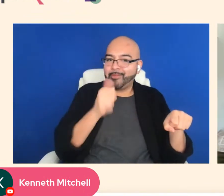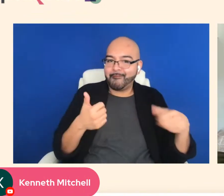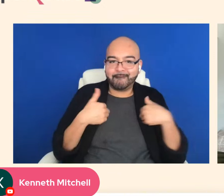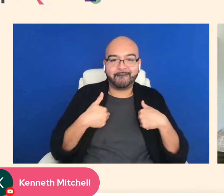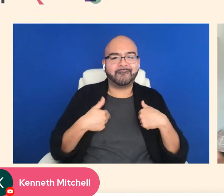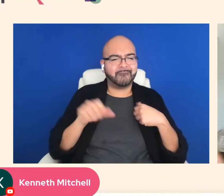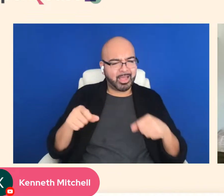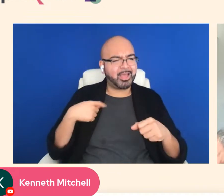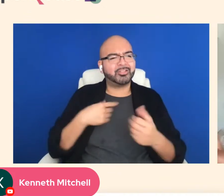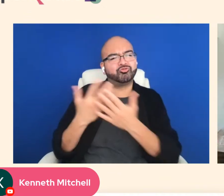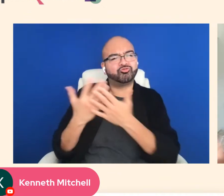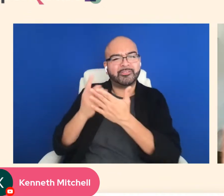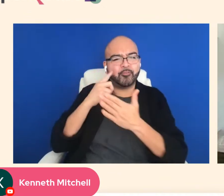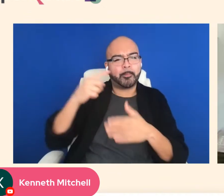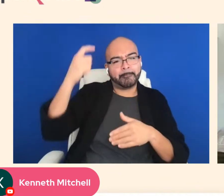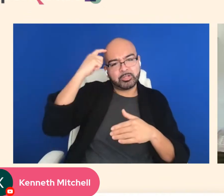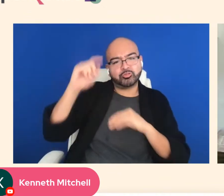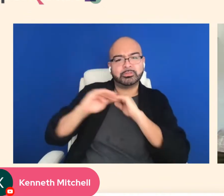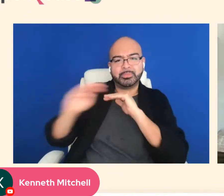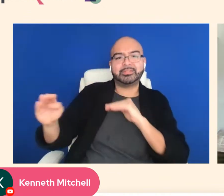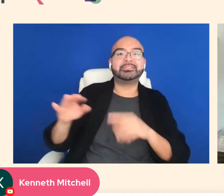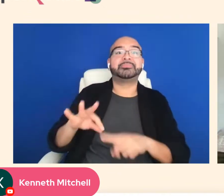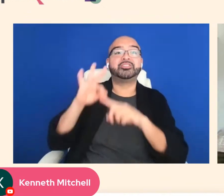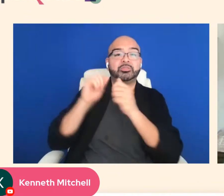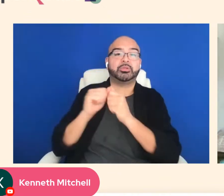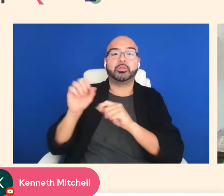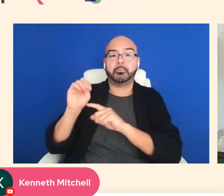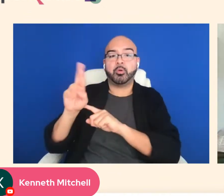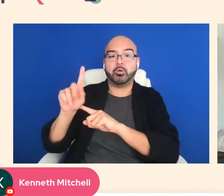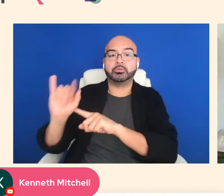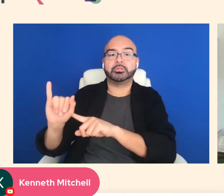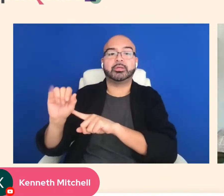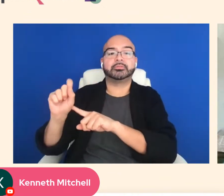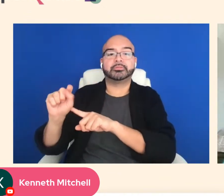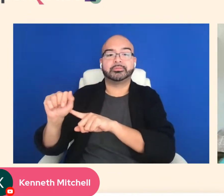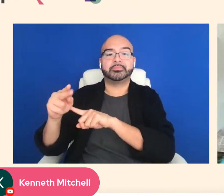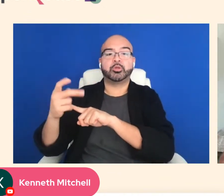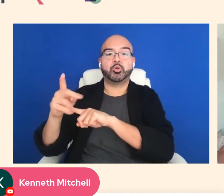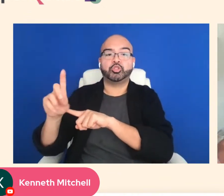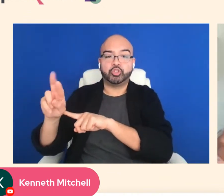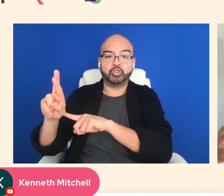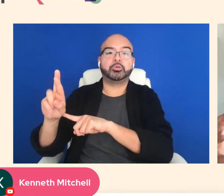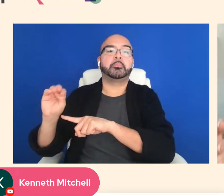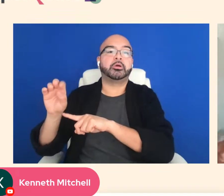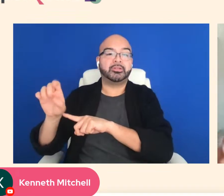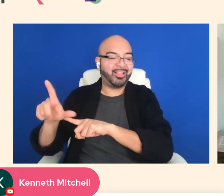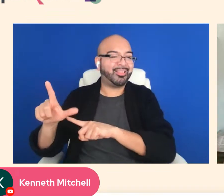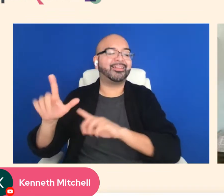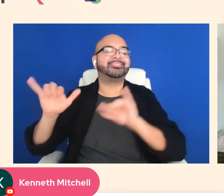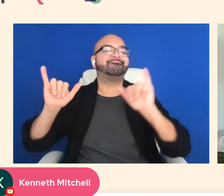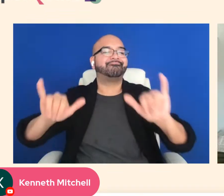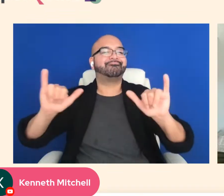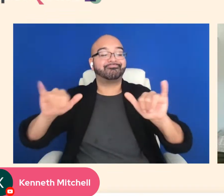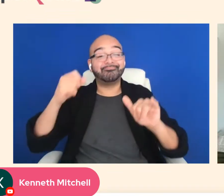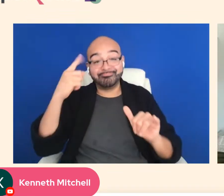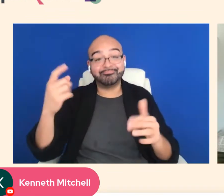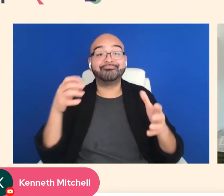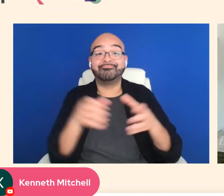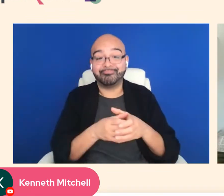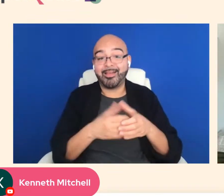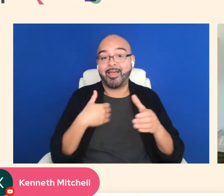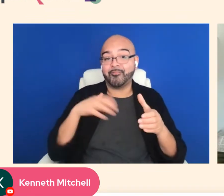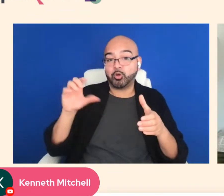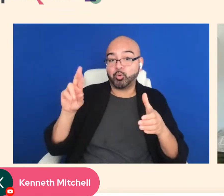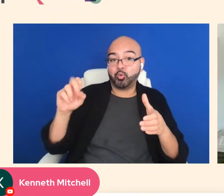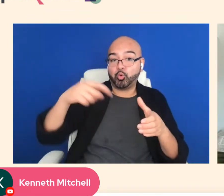mental stability, particularly with the multi-stakeholder model? So here's the thing. You have a core body of people who are